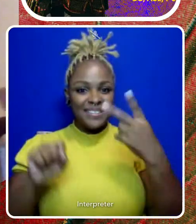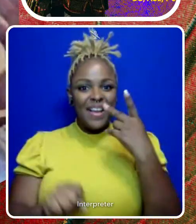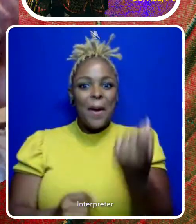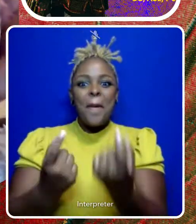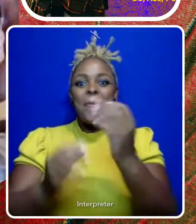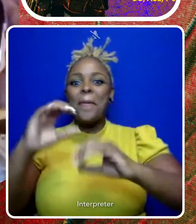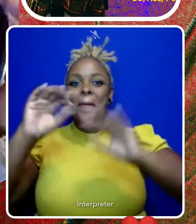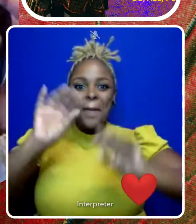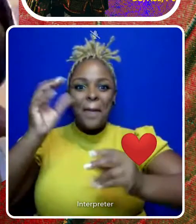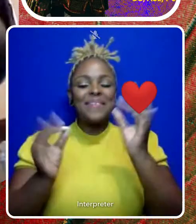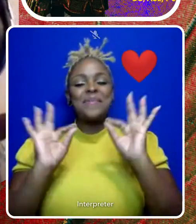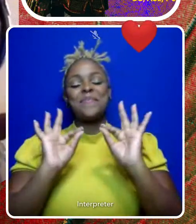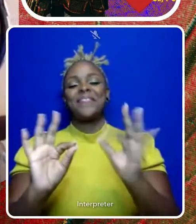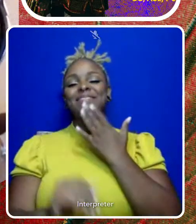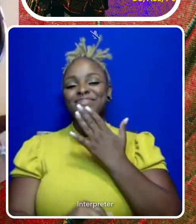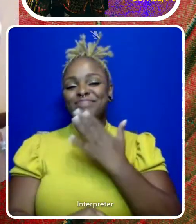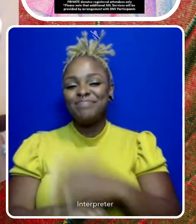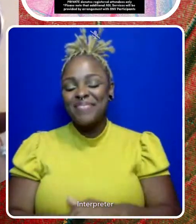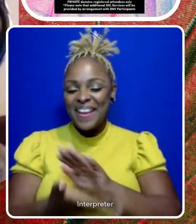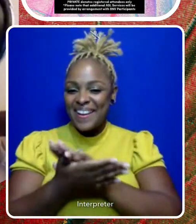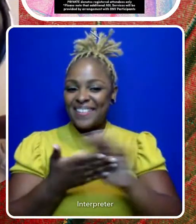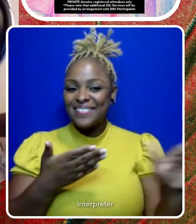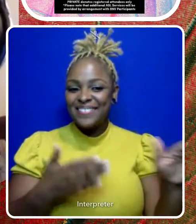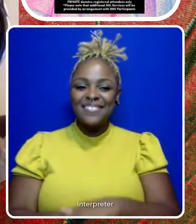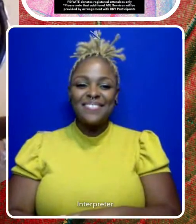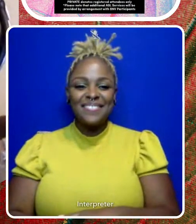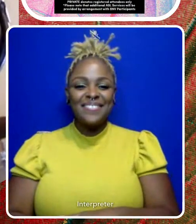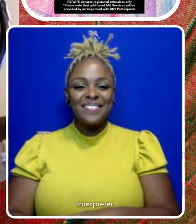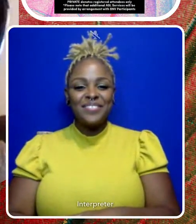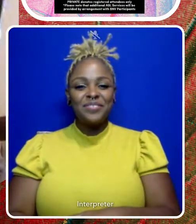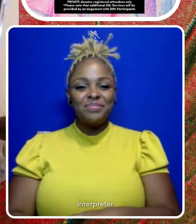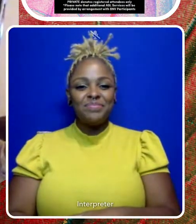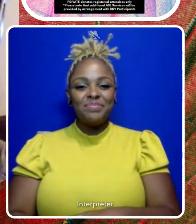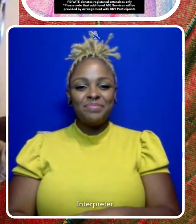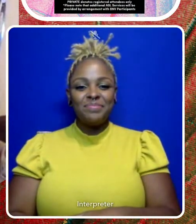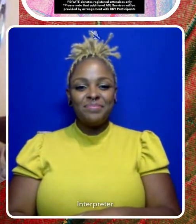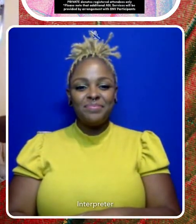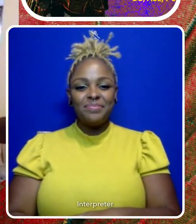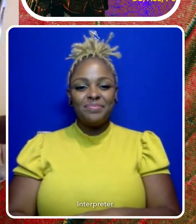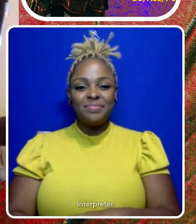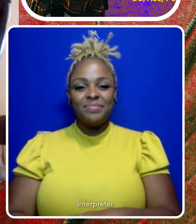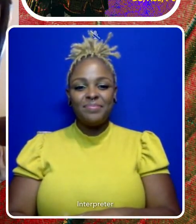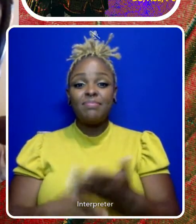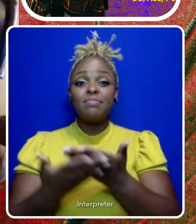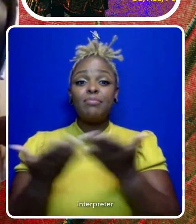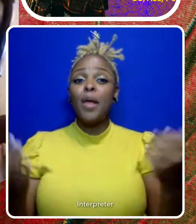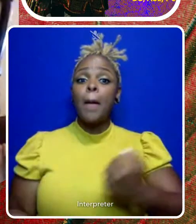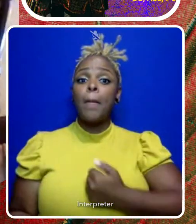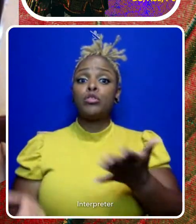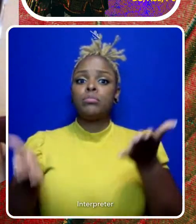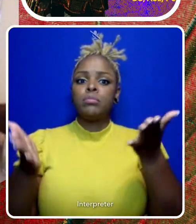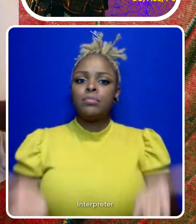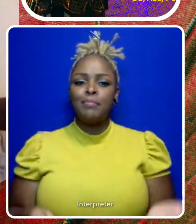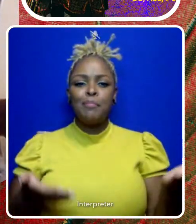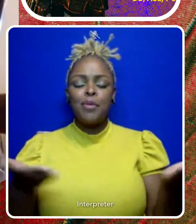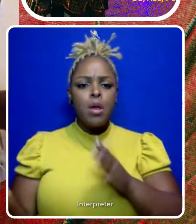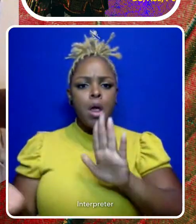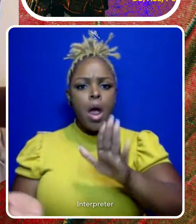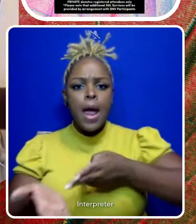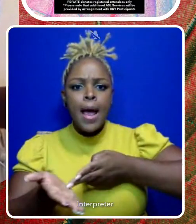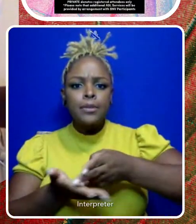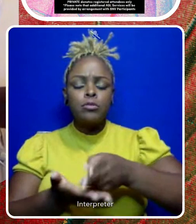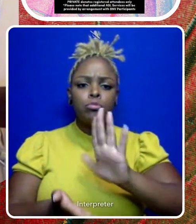Nice, nice. And poets, bring us your honesty, bring us your heart. This is not